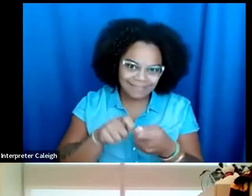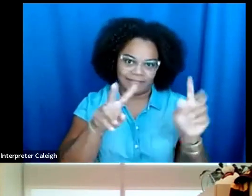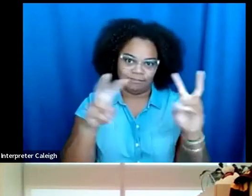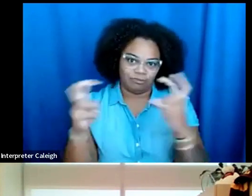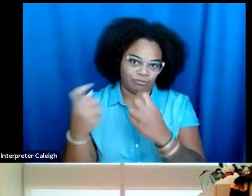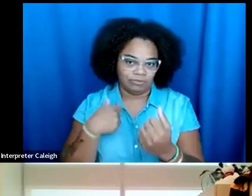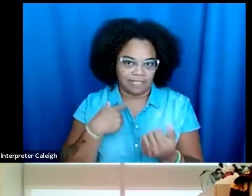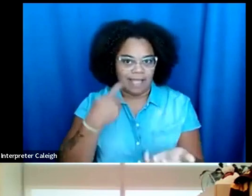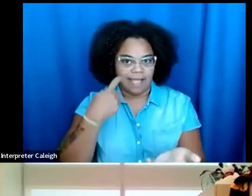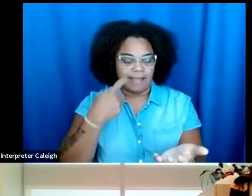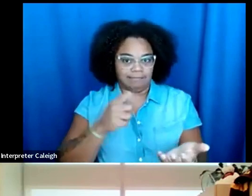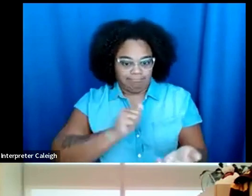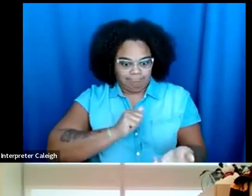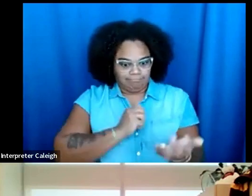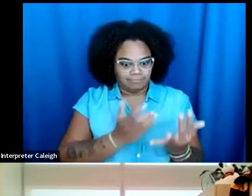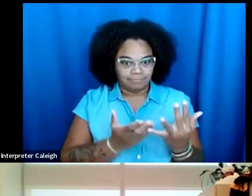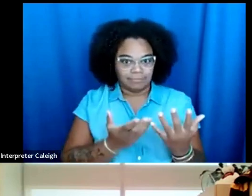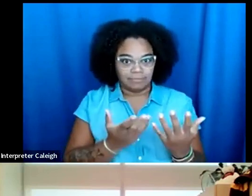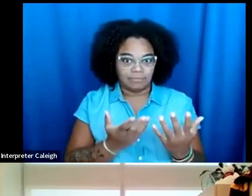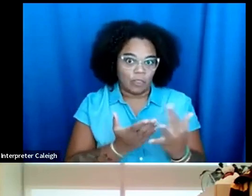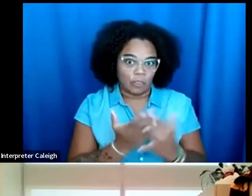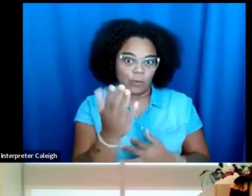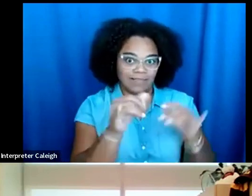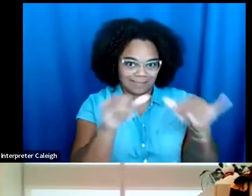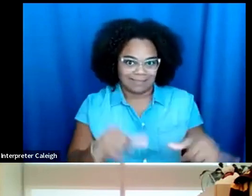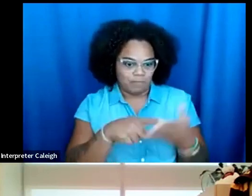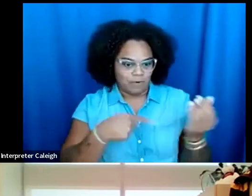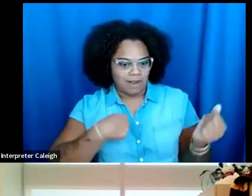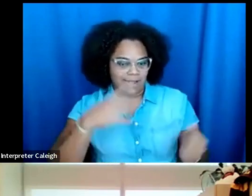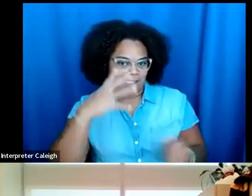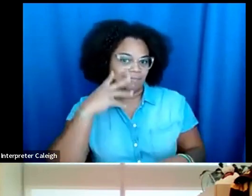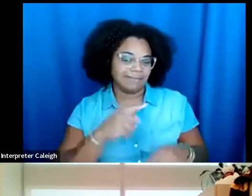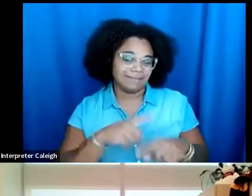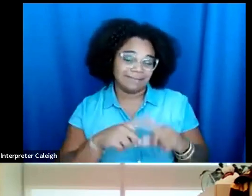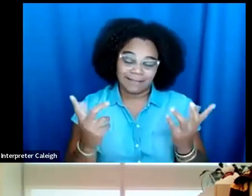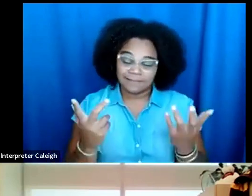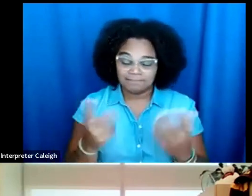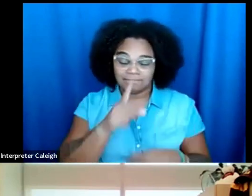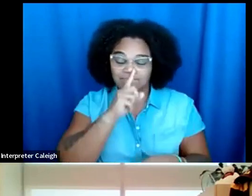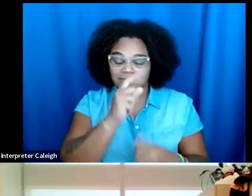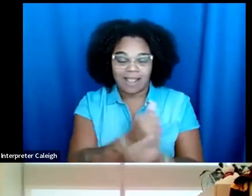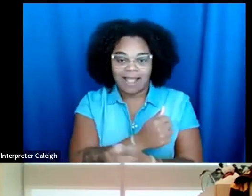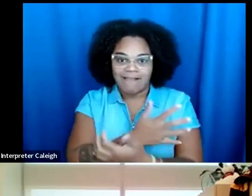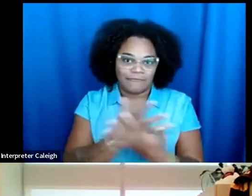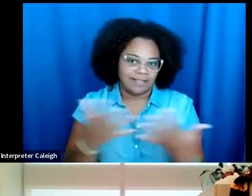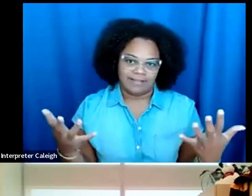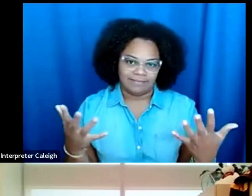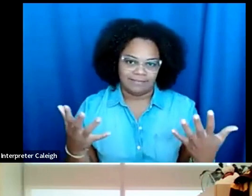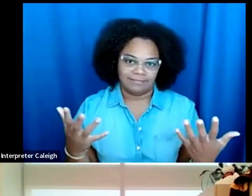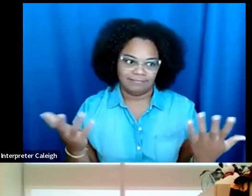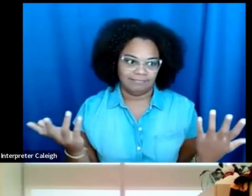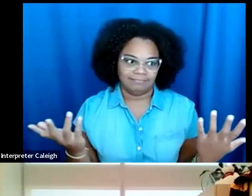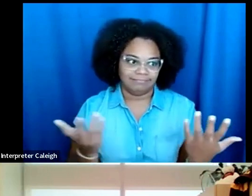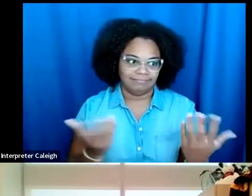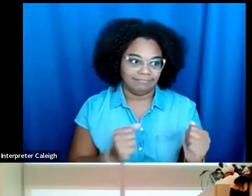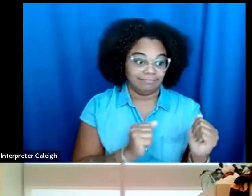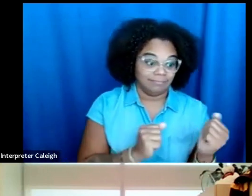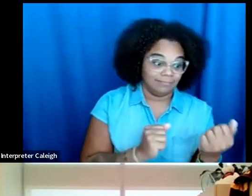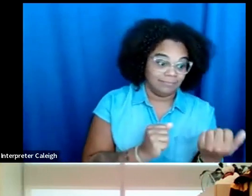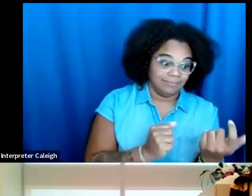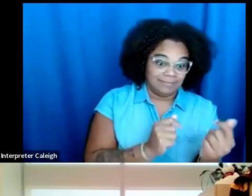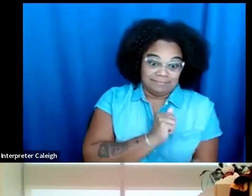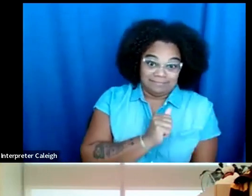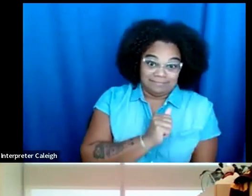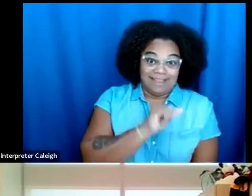I experienced going through the system. You know, but like I said, you know, everything from being an